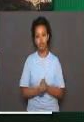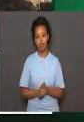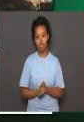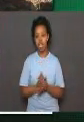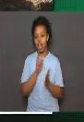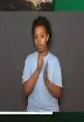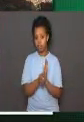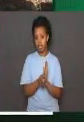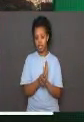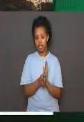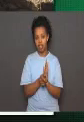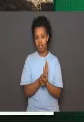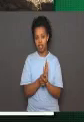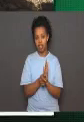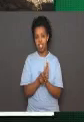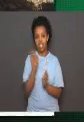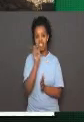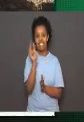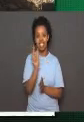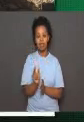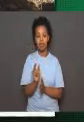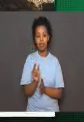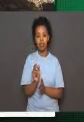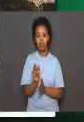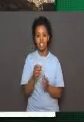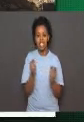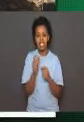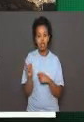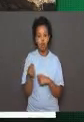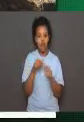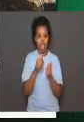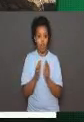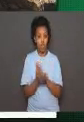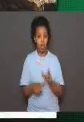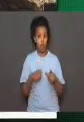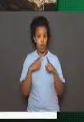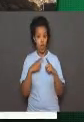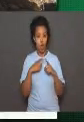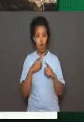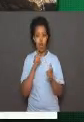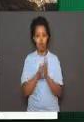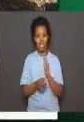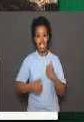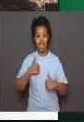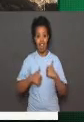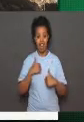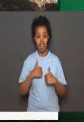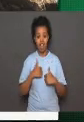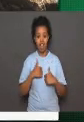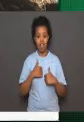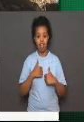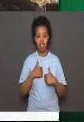For example, bears that live in colder climates, like in Canada, hibernate in the